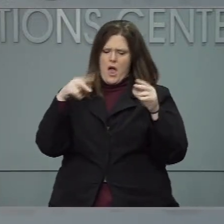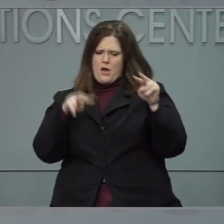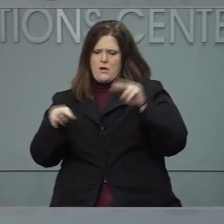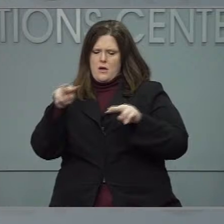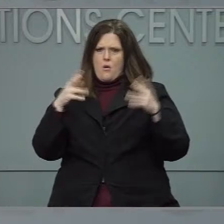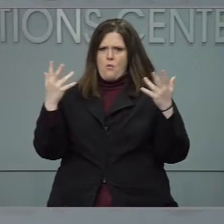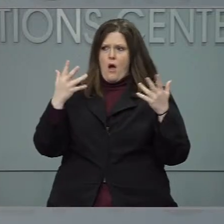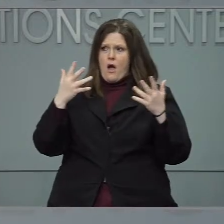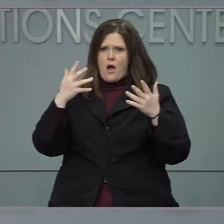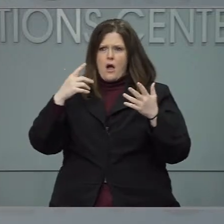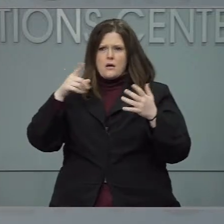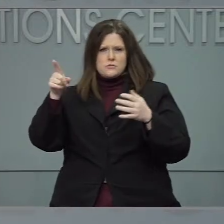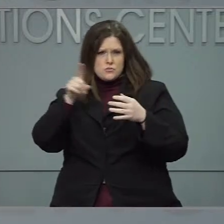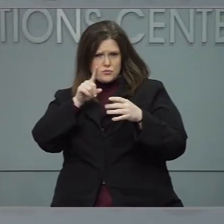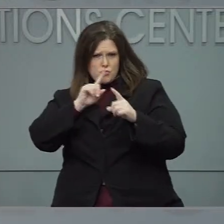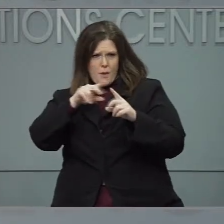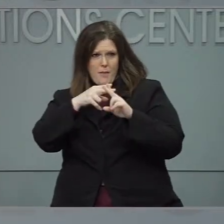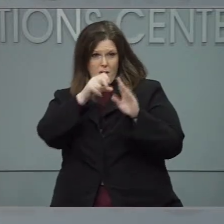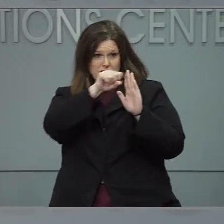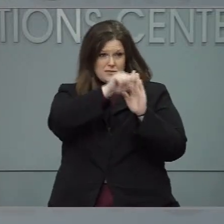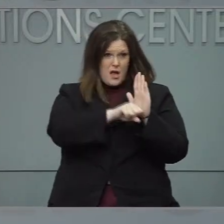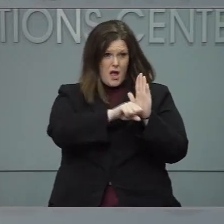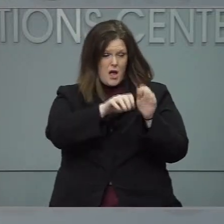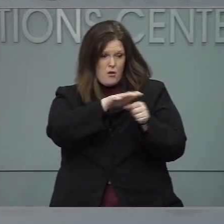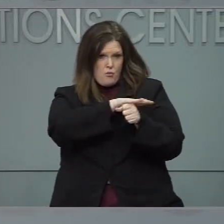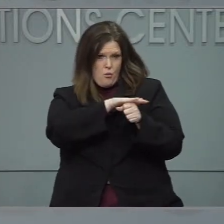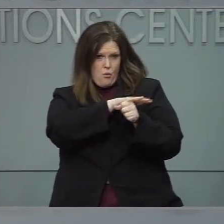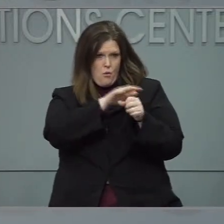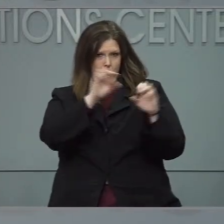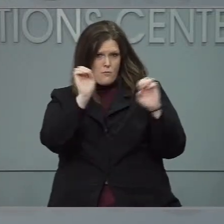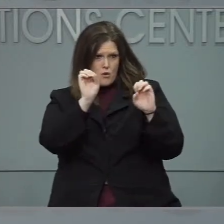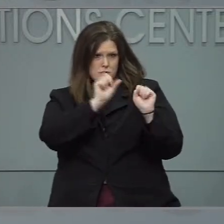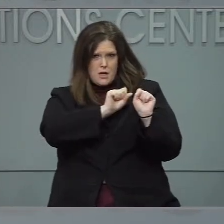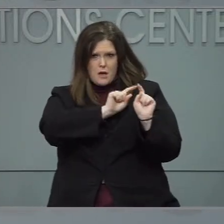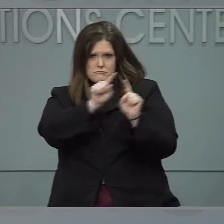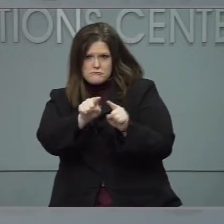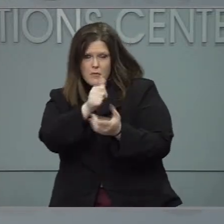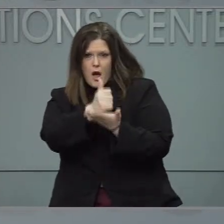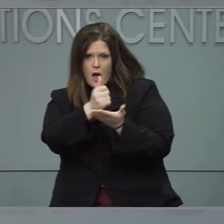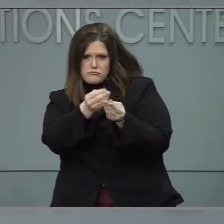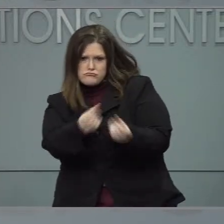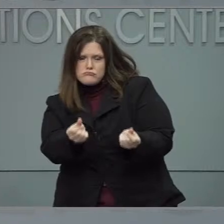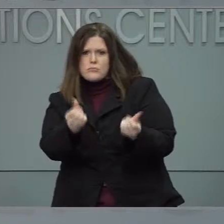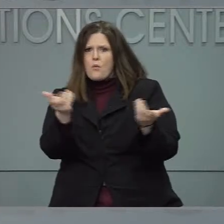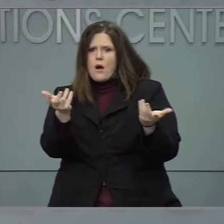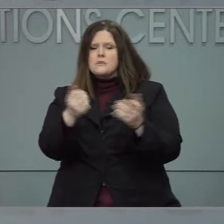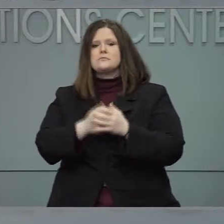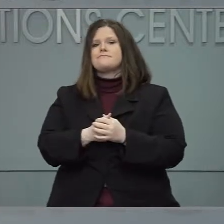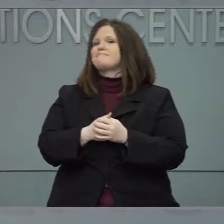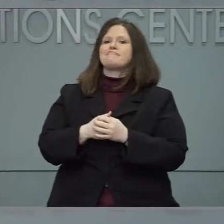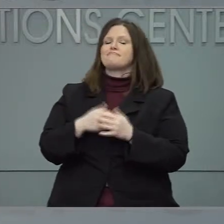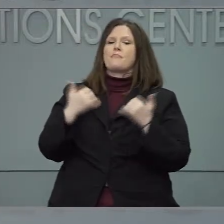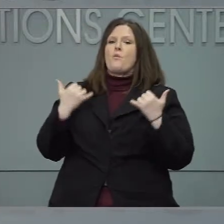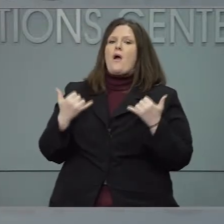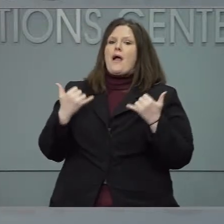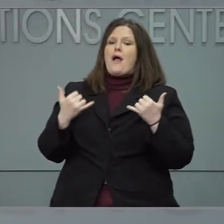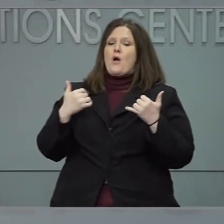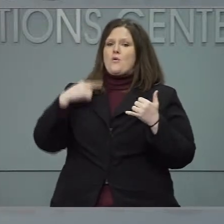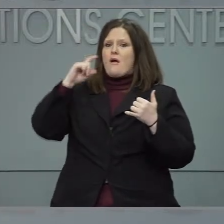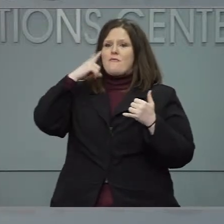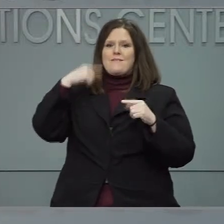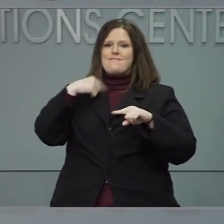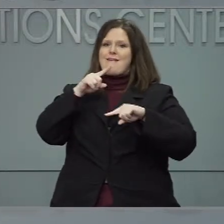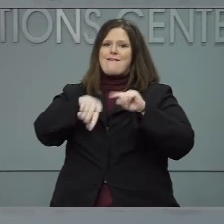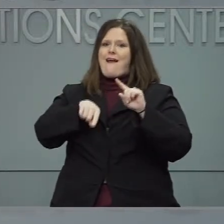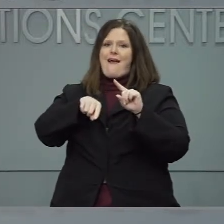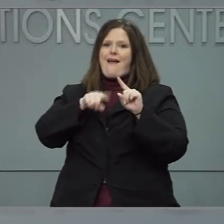emergency control, or if it's the Plan A versus B and allowing the districts to decide? Can't talk about that right now because we are